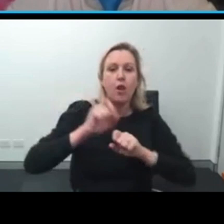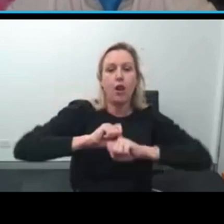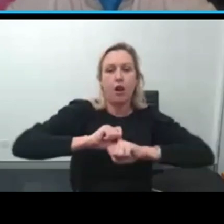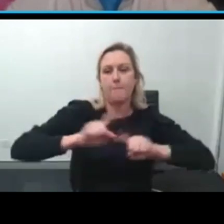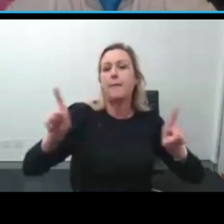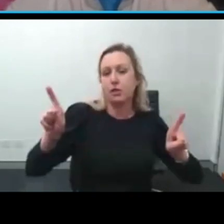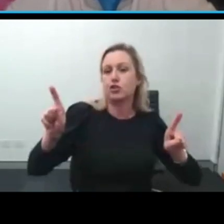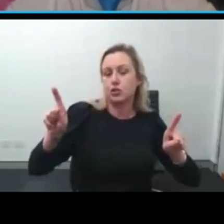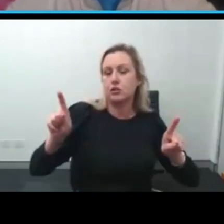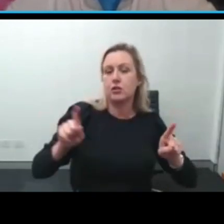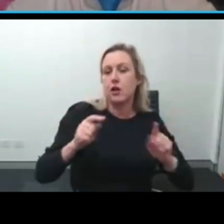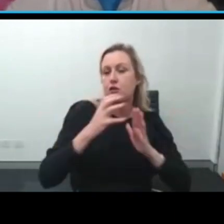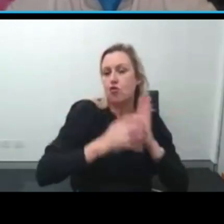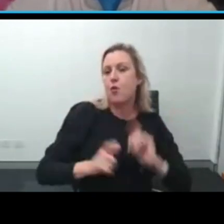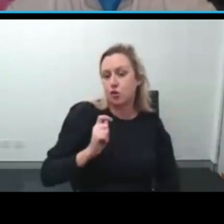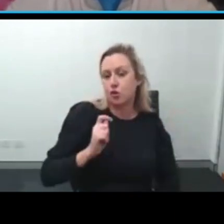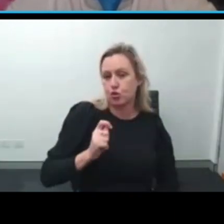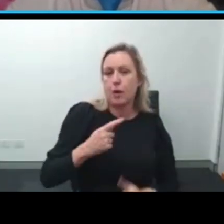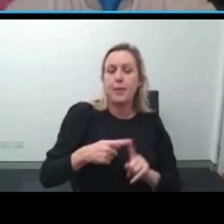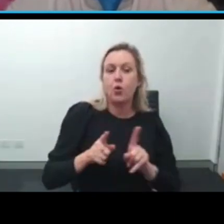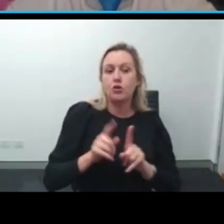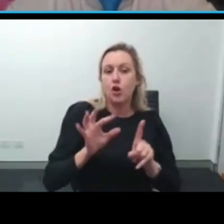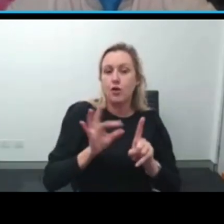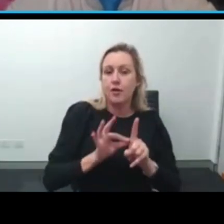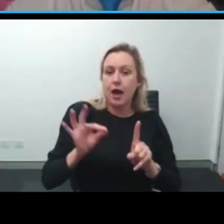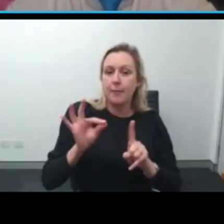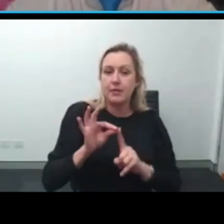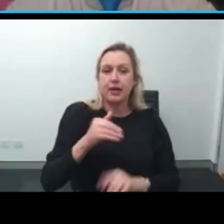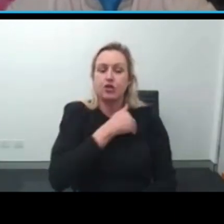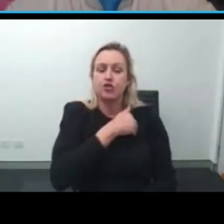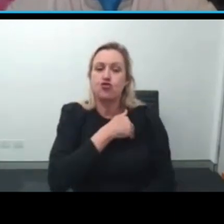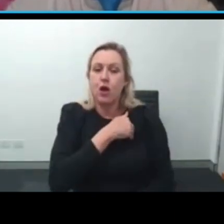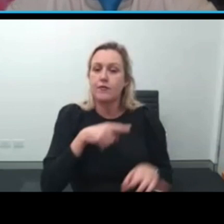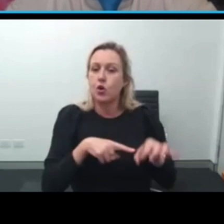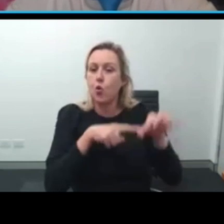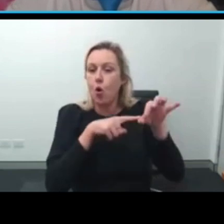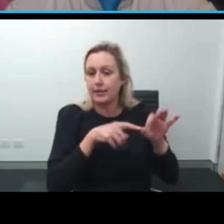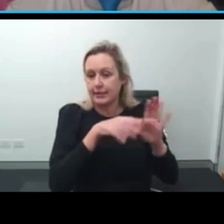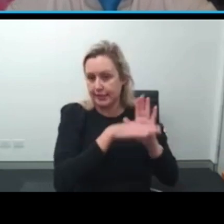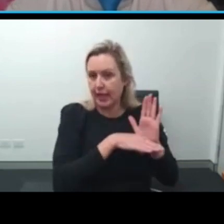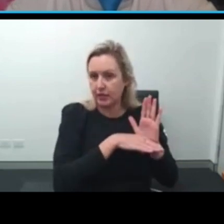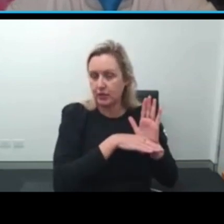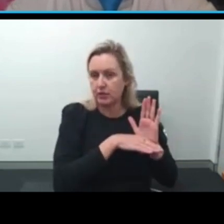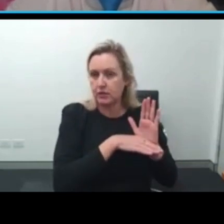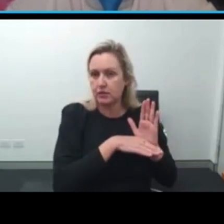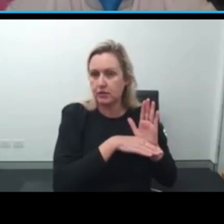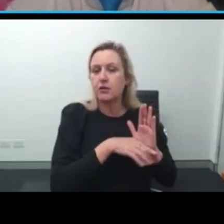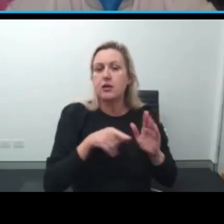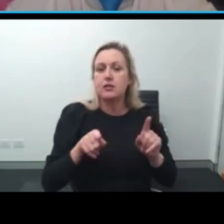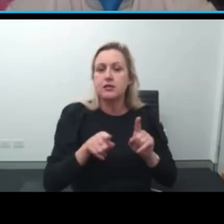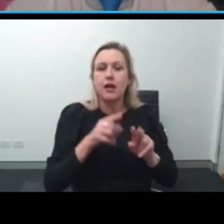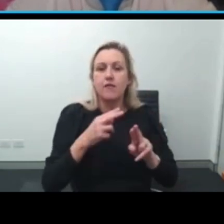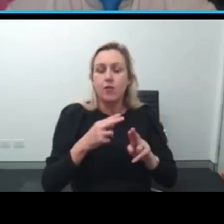summary report soon, and also the updated draft strengthened quality standards. And we'll do that on Aged Care Engagement